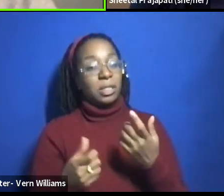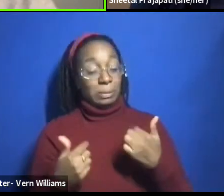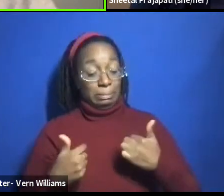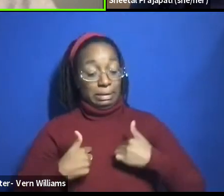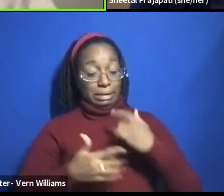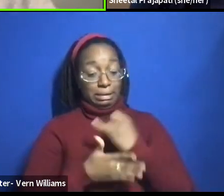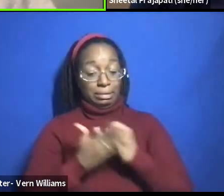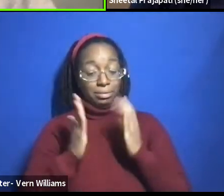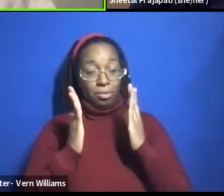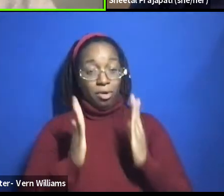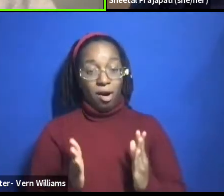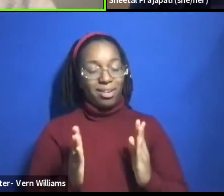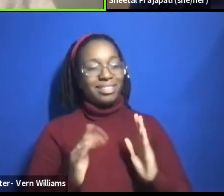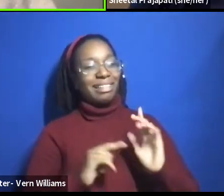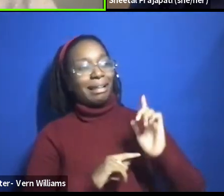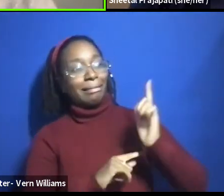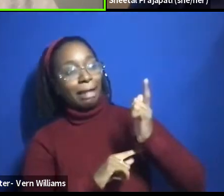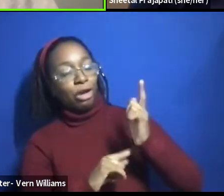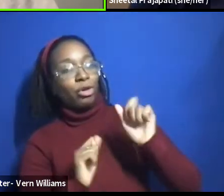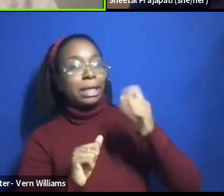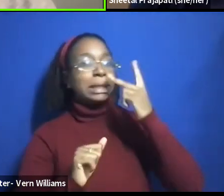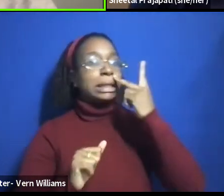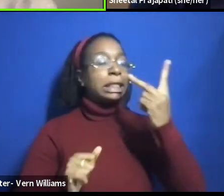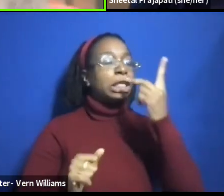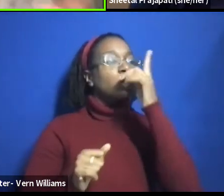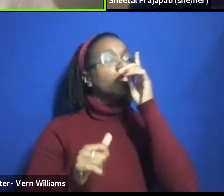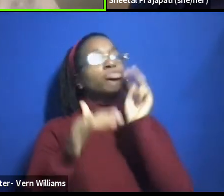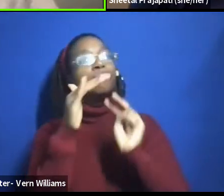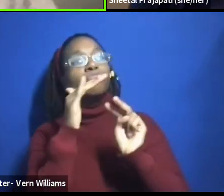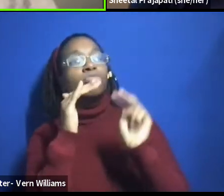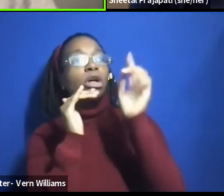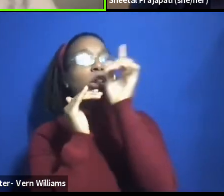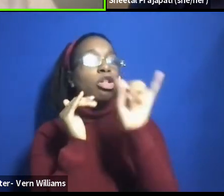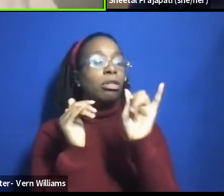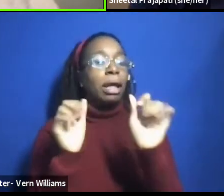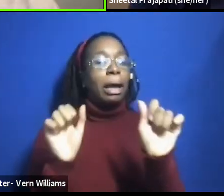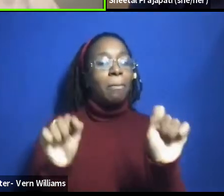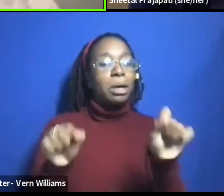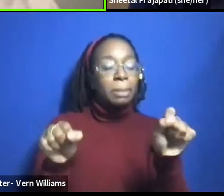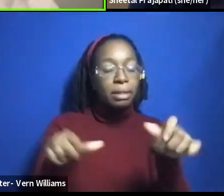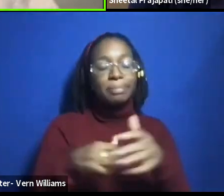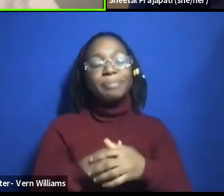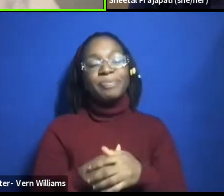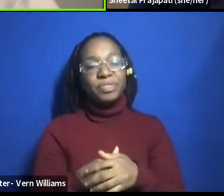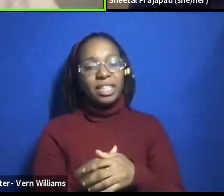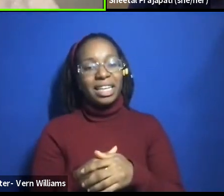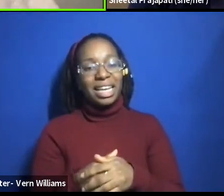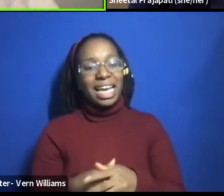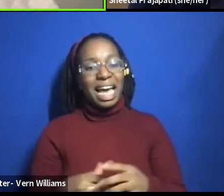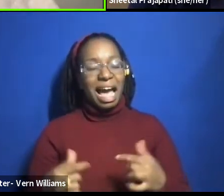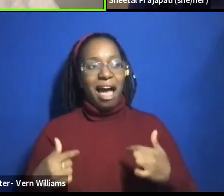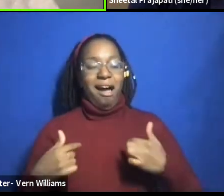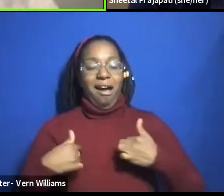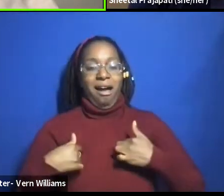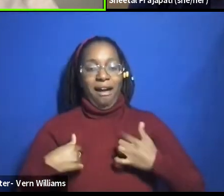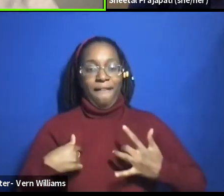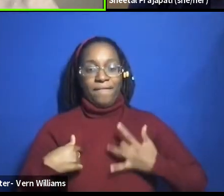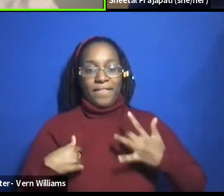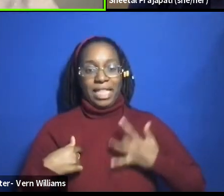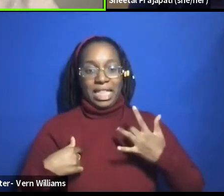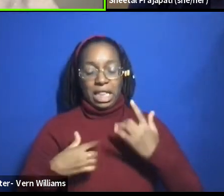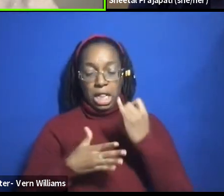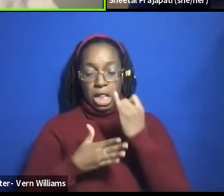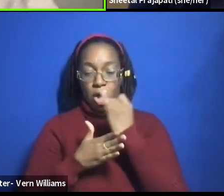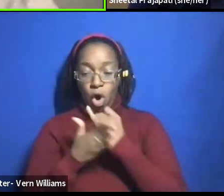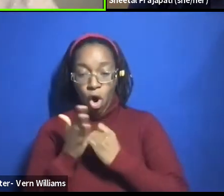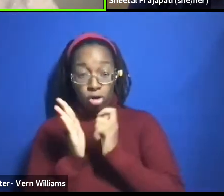to come up later with what comes next, you know, with making sense of ideas. And I feel that art